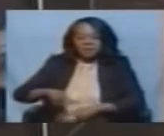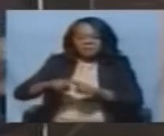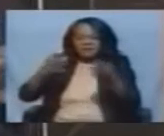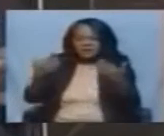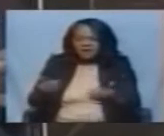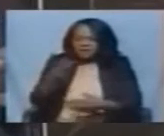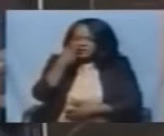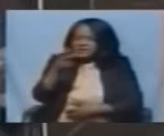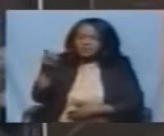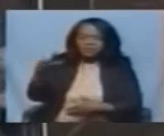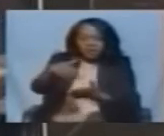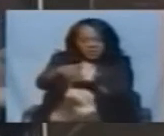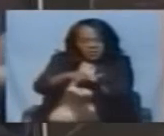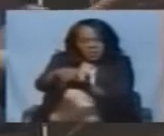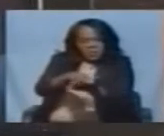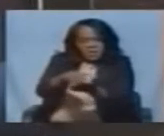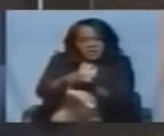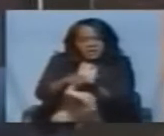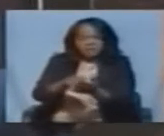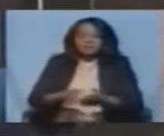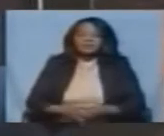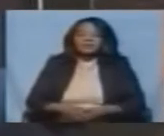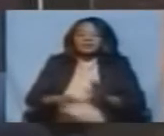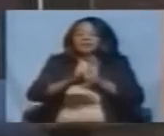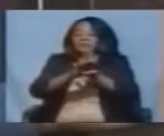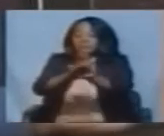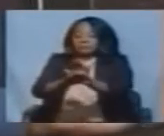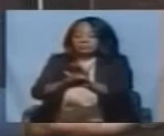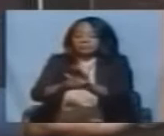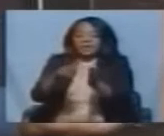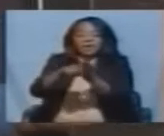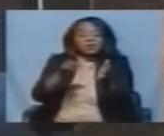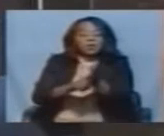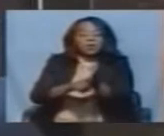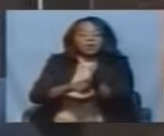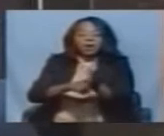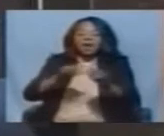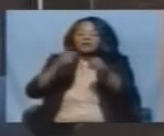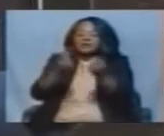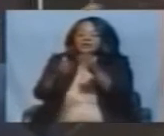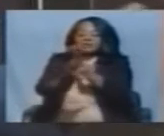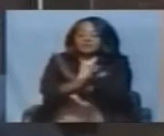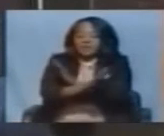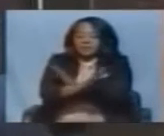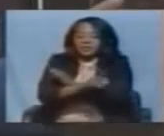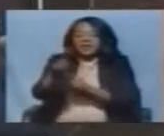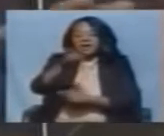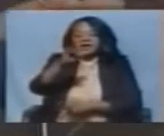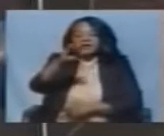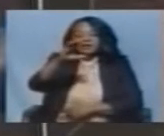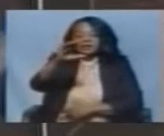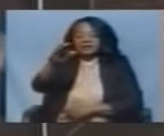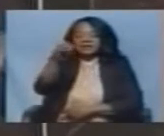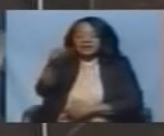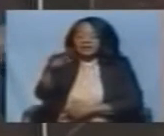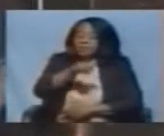statutory associations or institutions, I must say. I give an example of the Law Association of Zambia, Engineering Institute of Zambia, ZICA. All these are